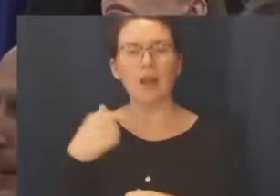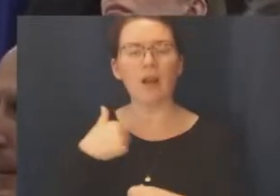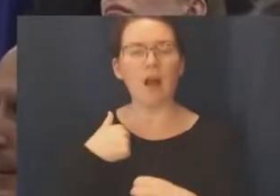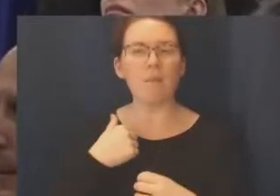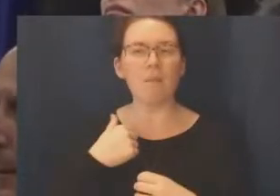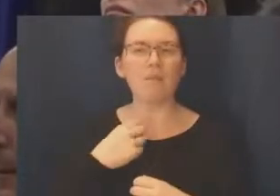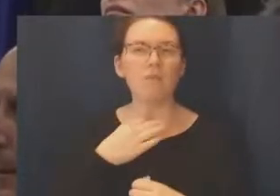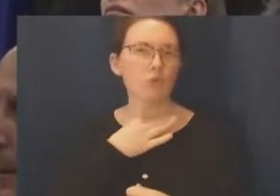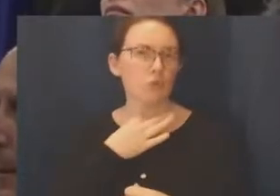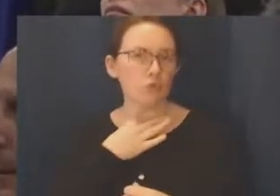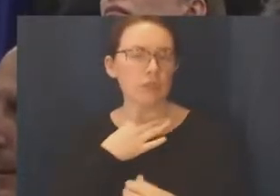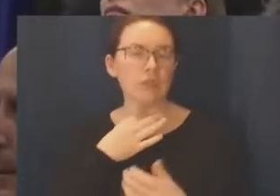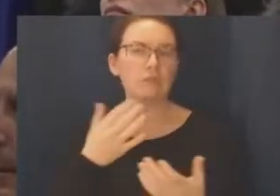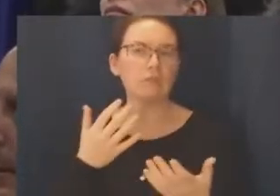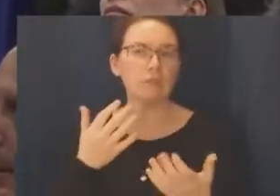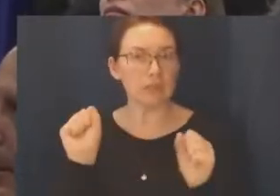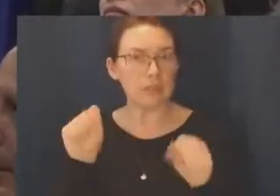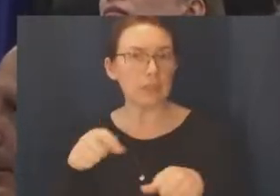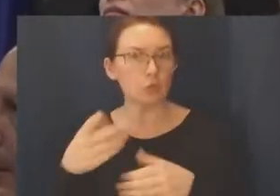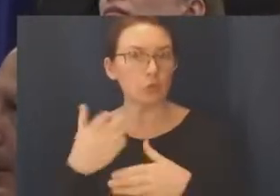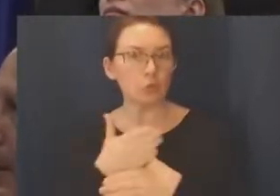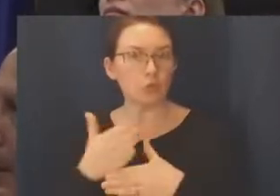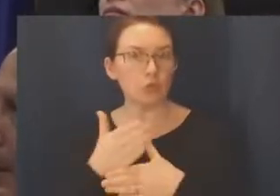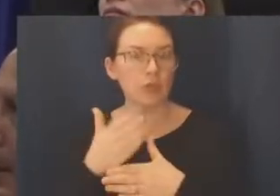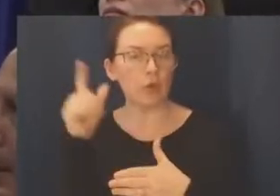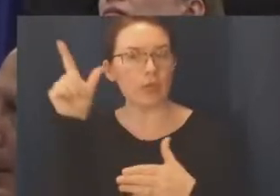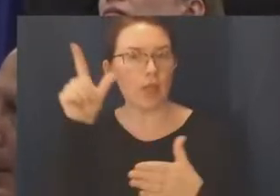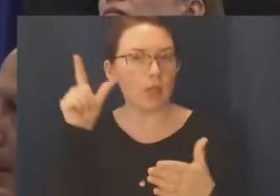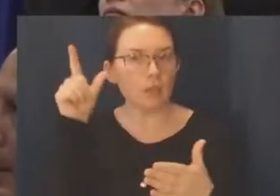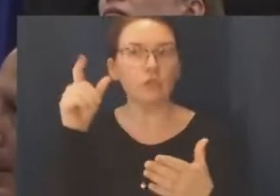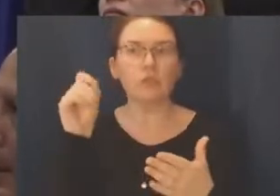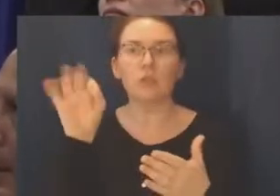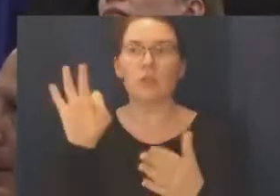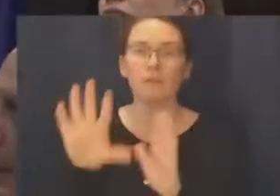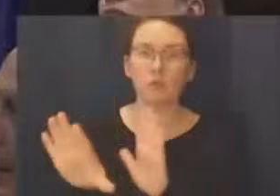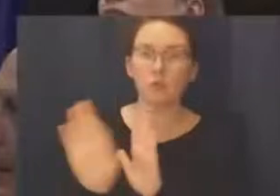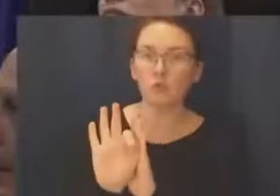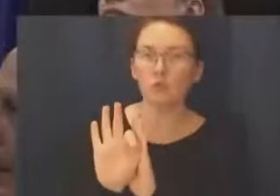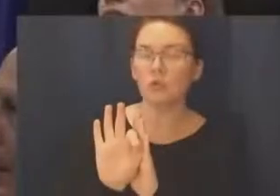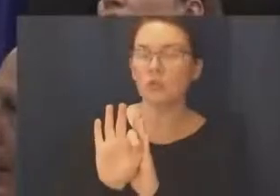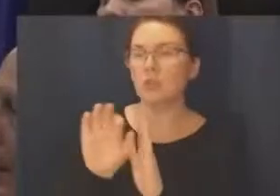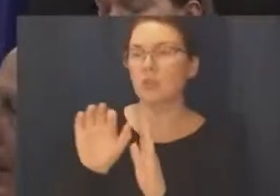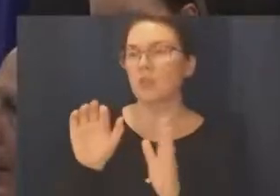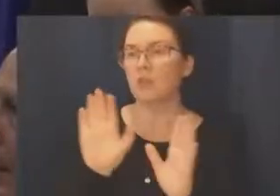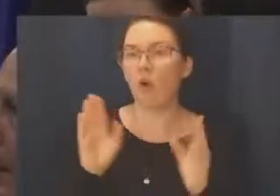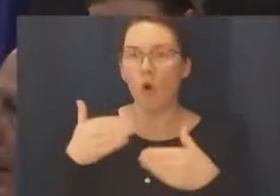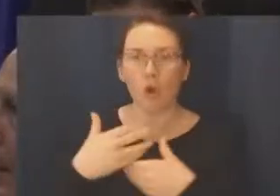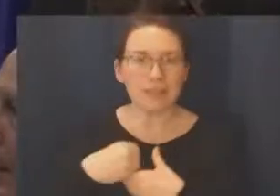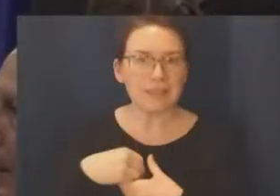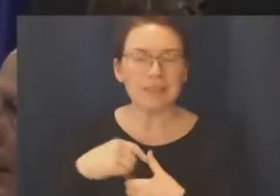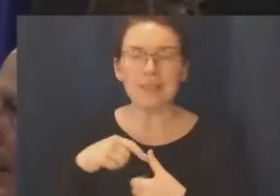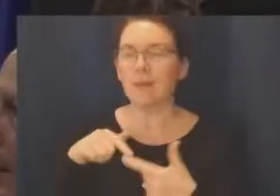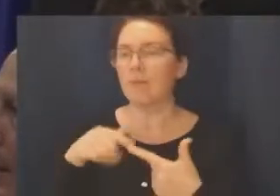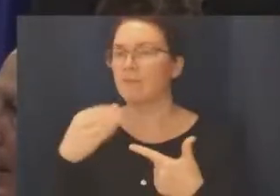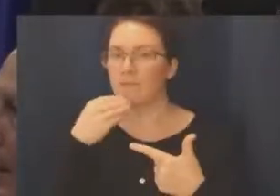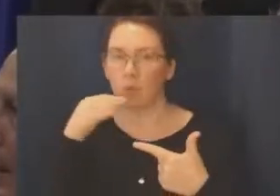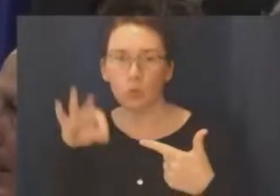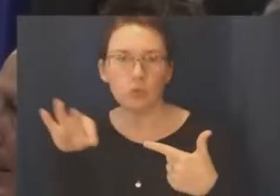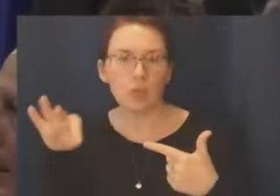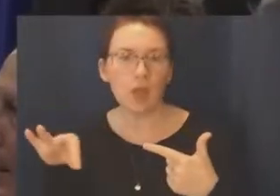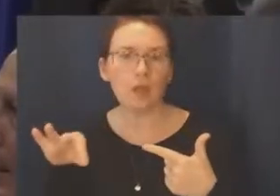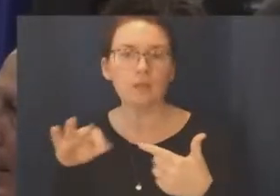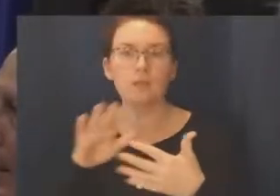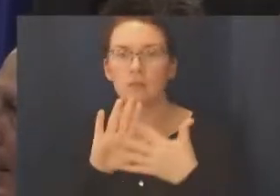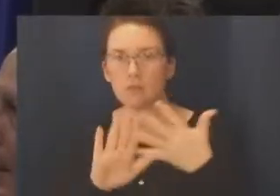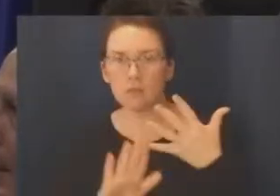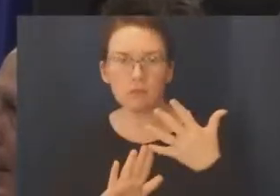could share some of the logic of choosing, for example, autism and food dyes and things as some of the kind of inaugural issues that